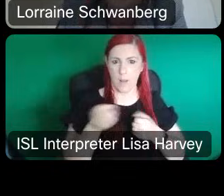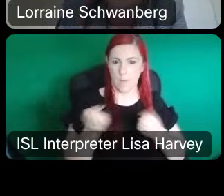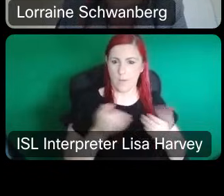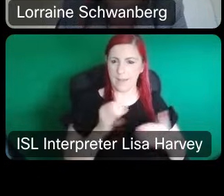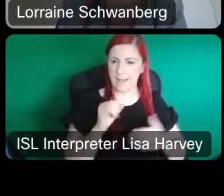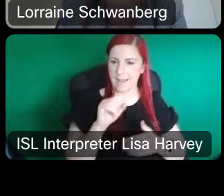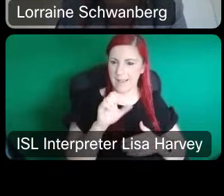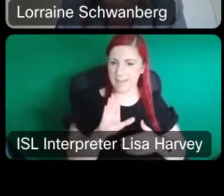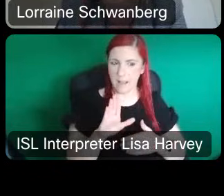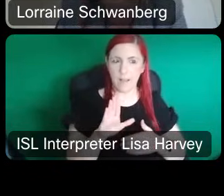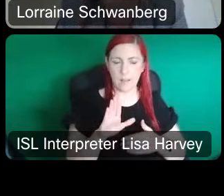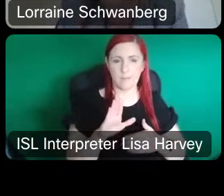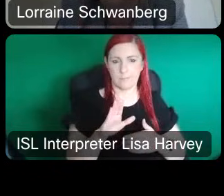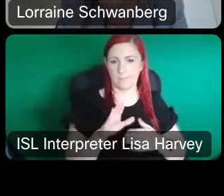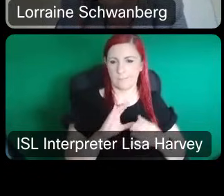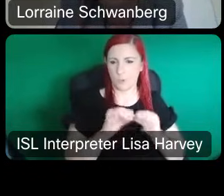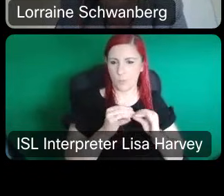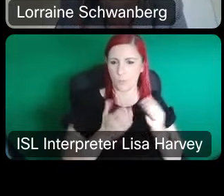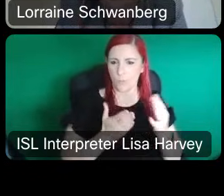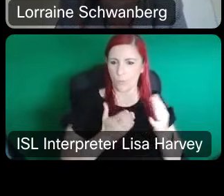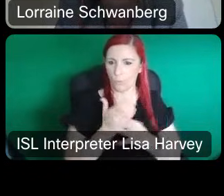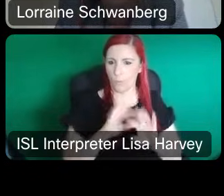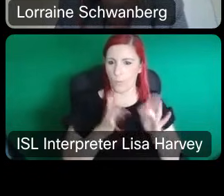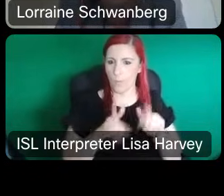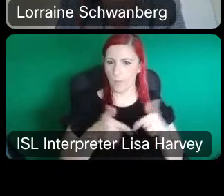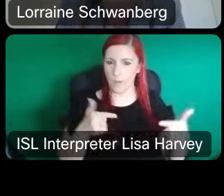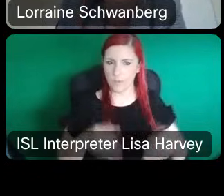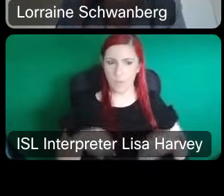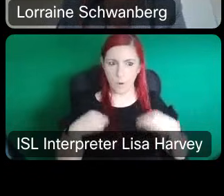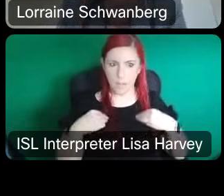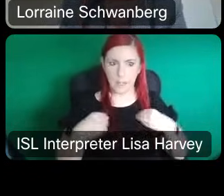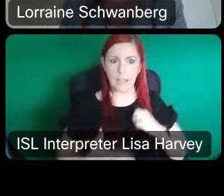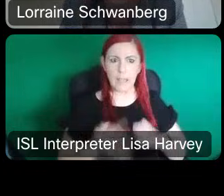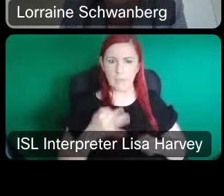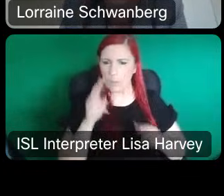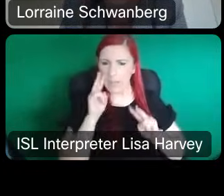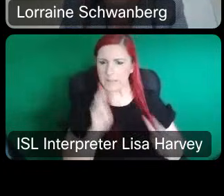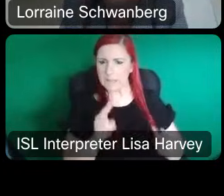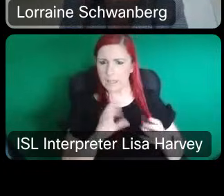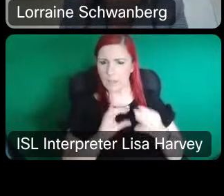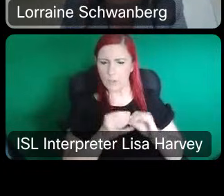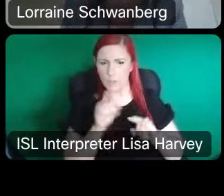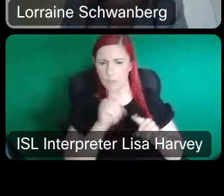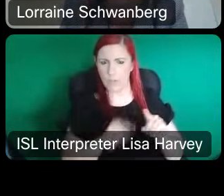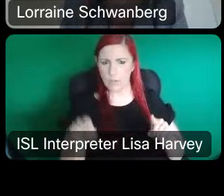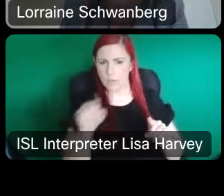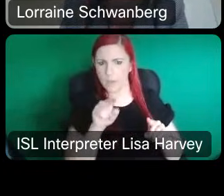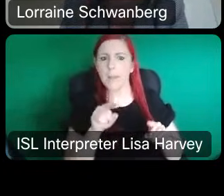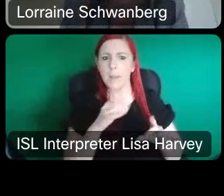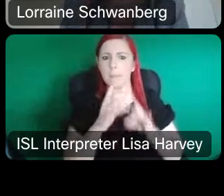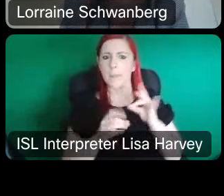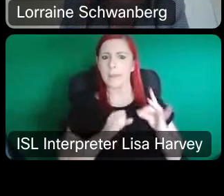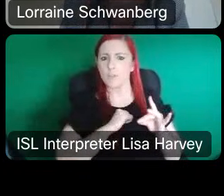Sign Language of interpretation for the webinar today. If you are unable to see interpreters in your main view,